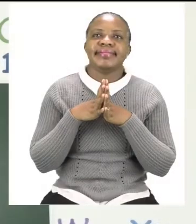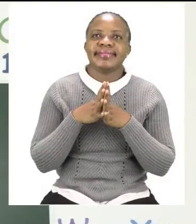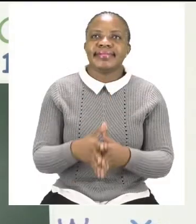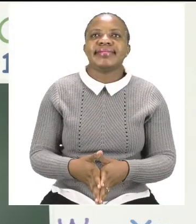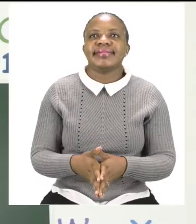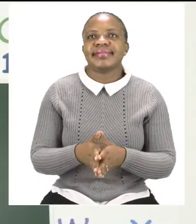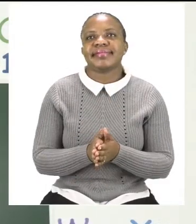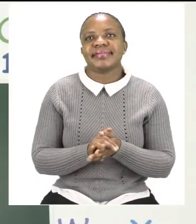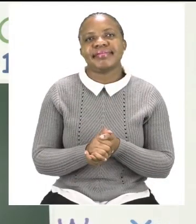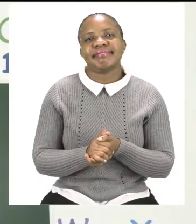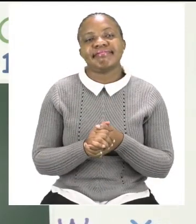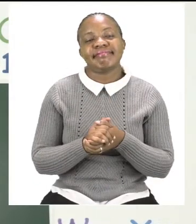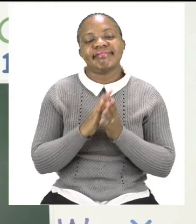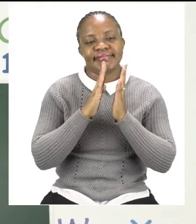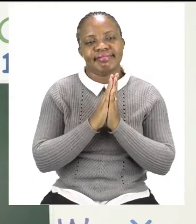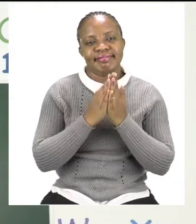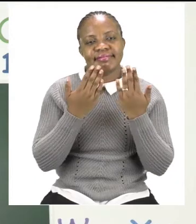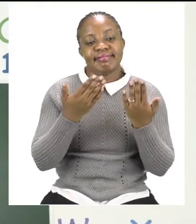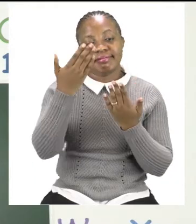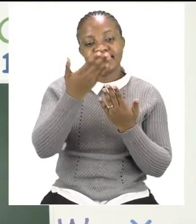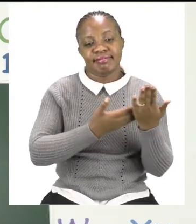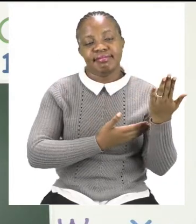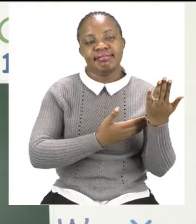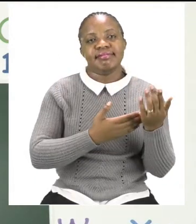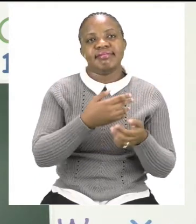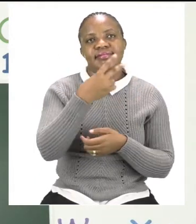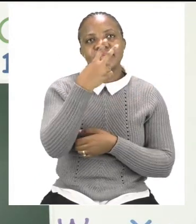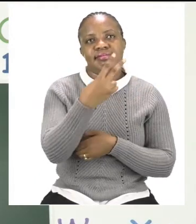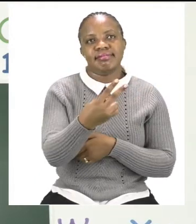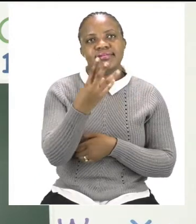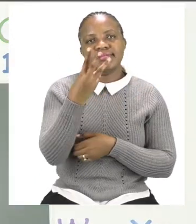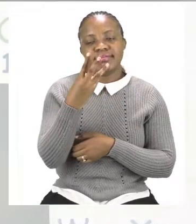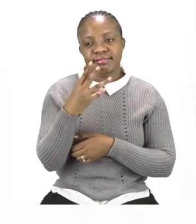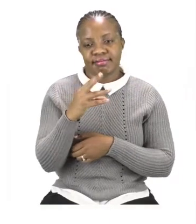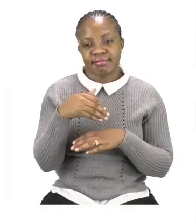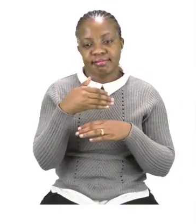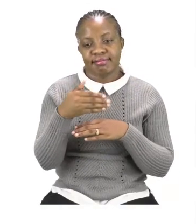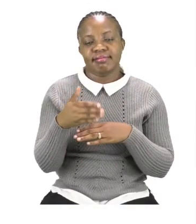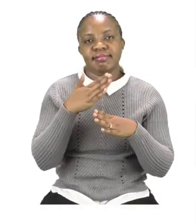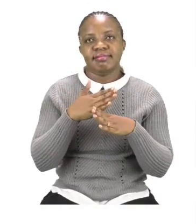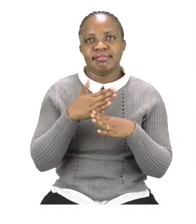Let's now take a look at our next exercise on page 26.